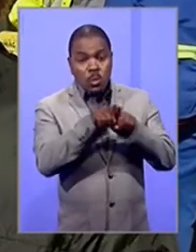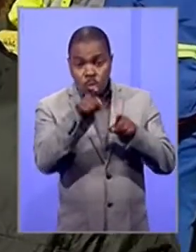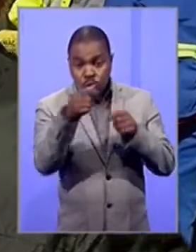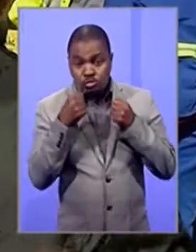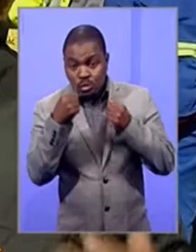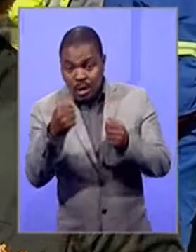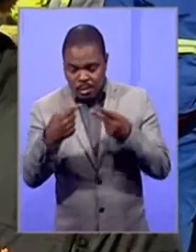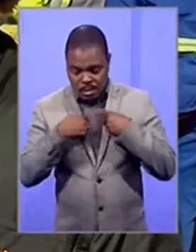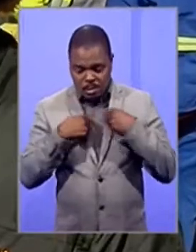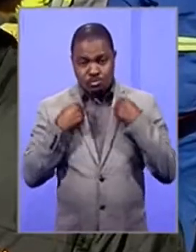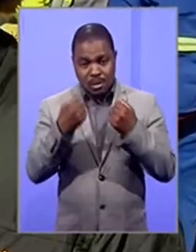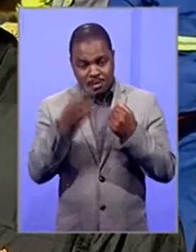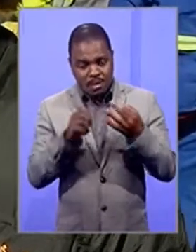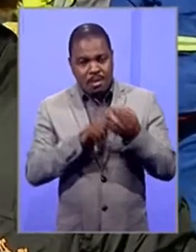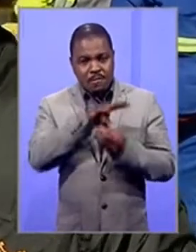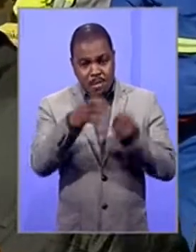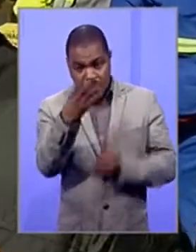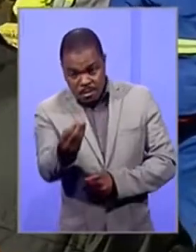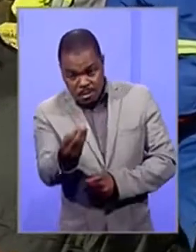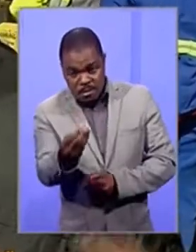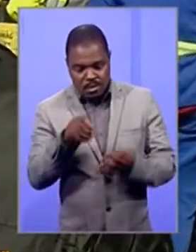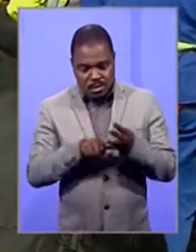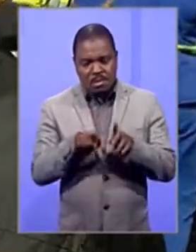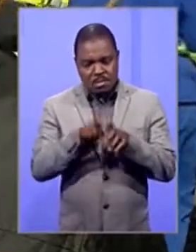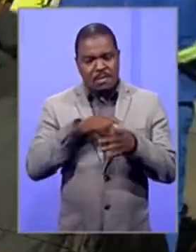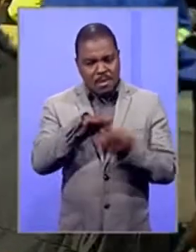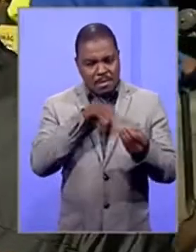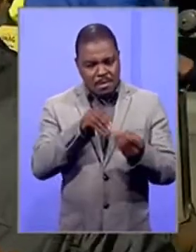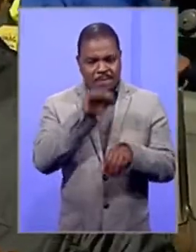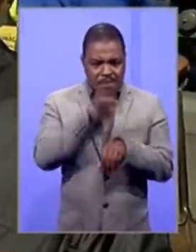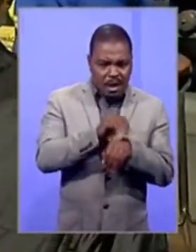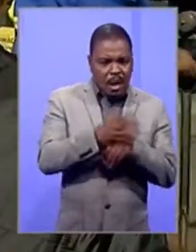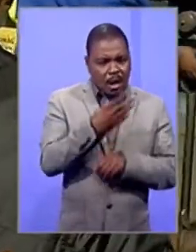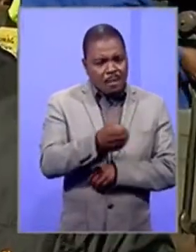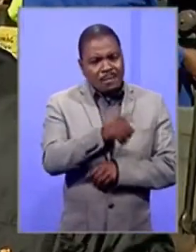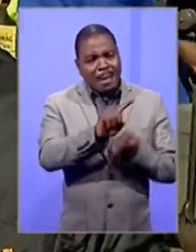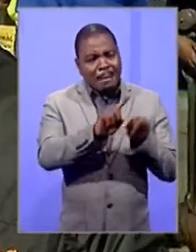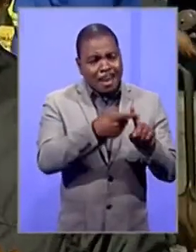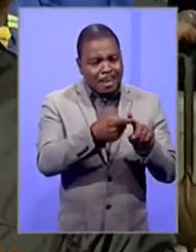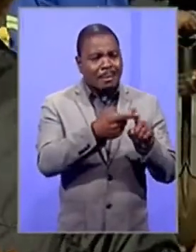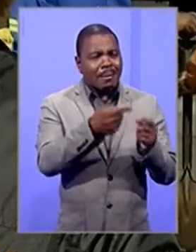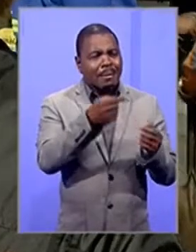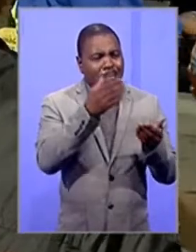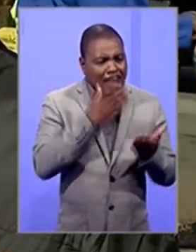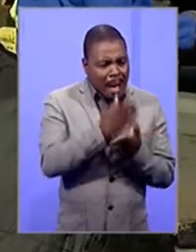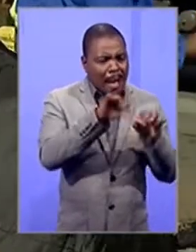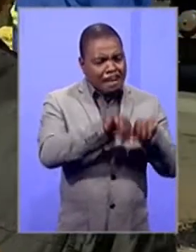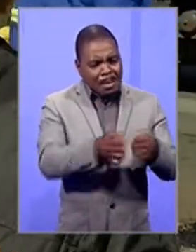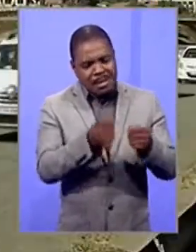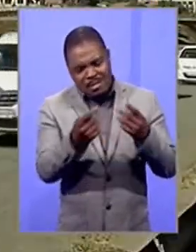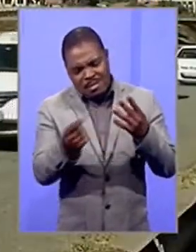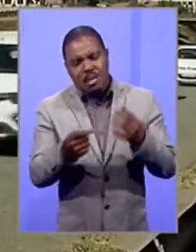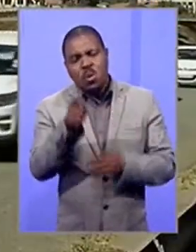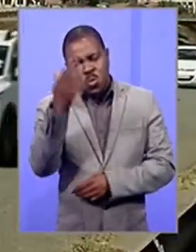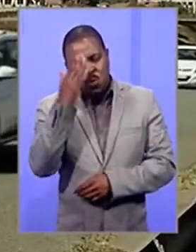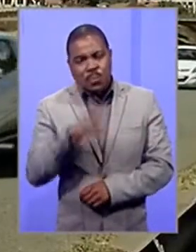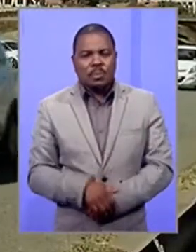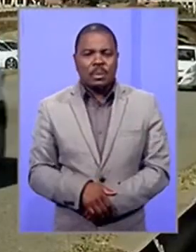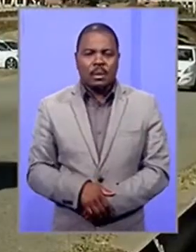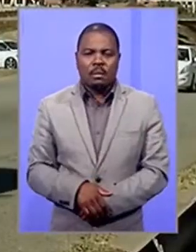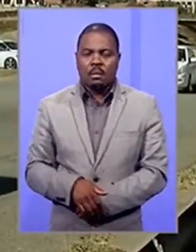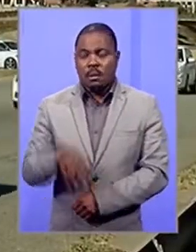I'm a driver, you've got a relative, I've got a relative, I've got friends who have been affected with their car punctures and all of that. Mmuso